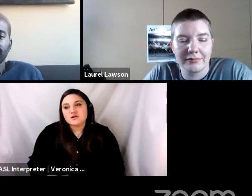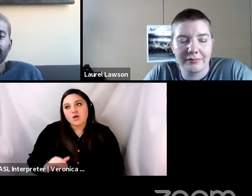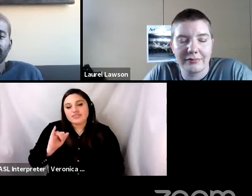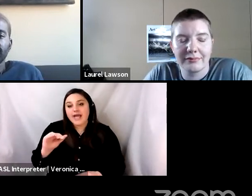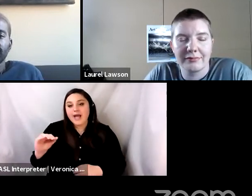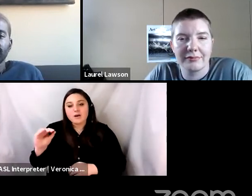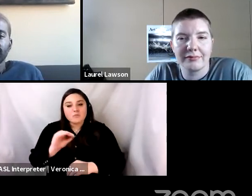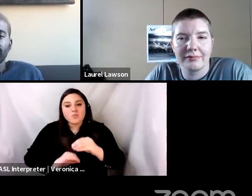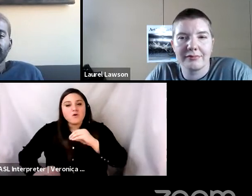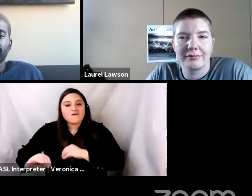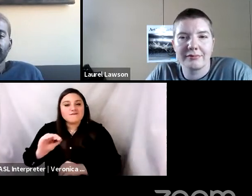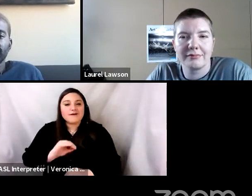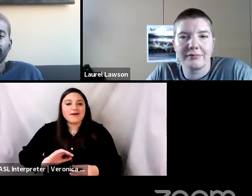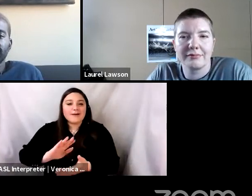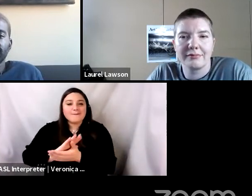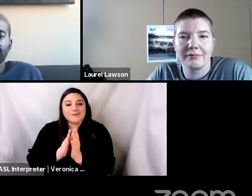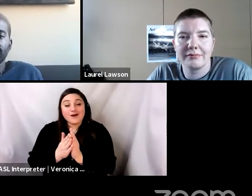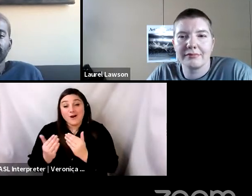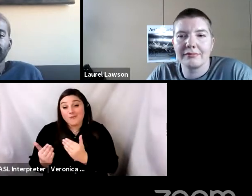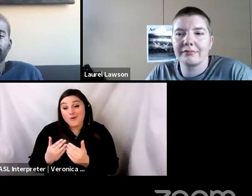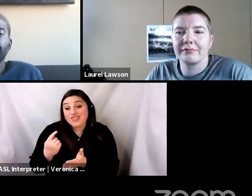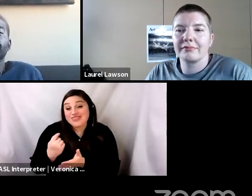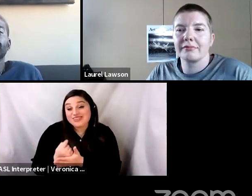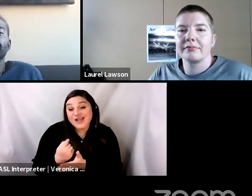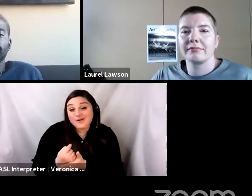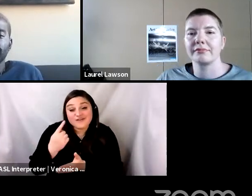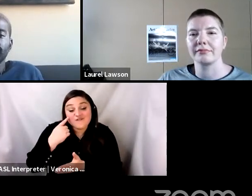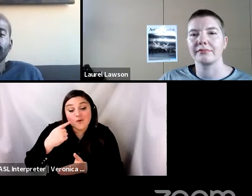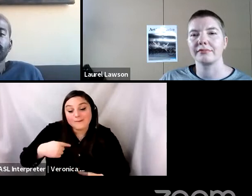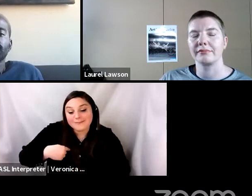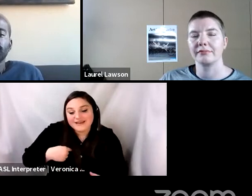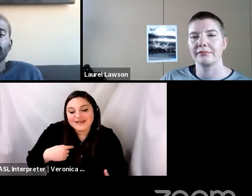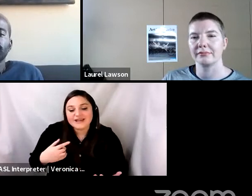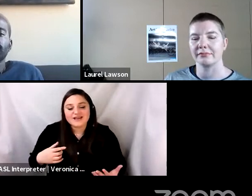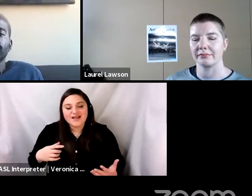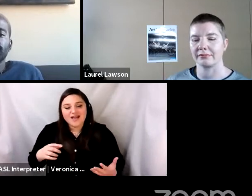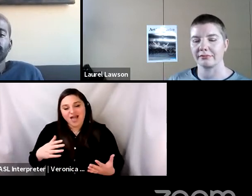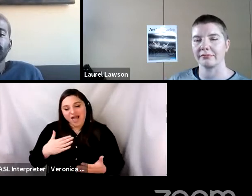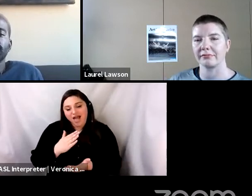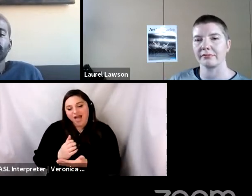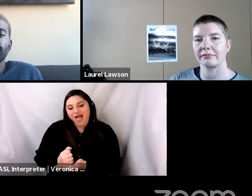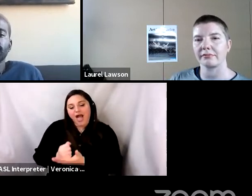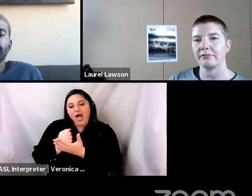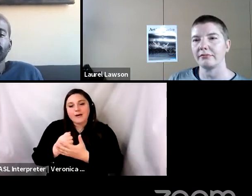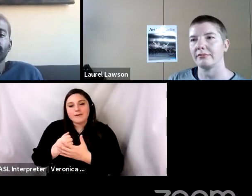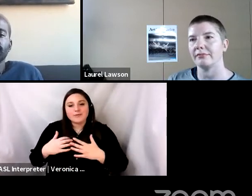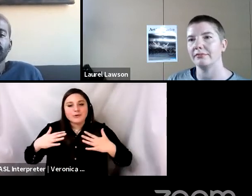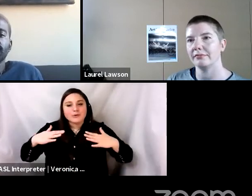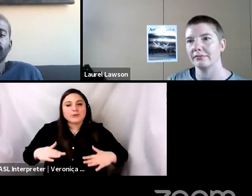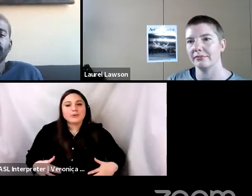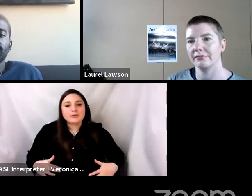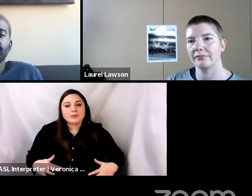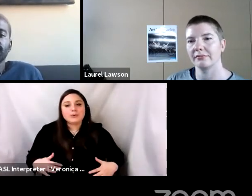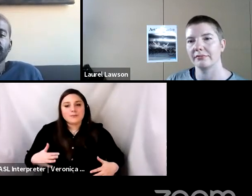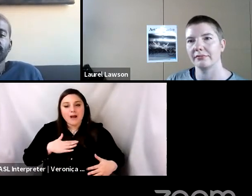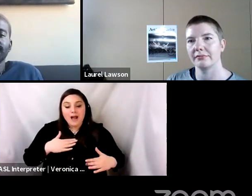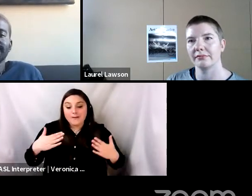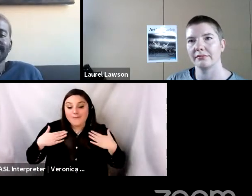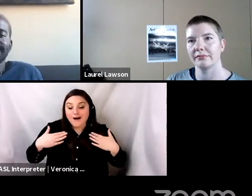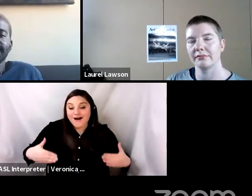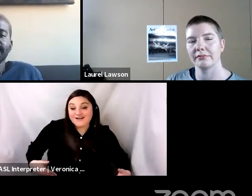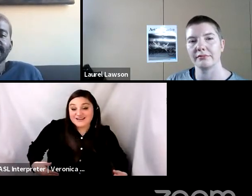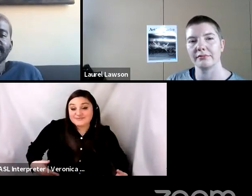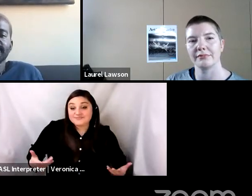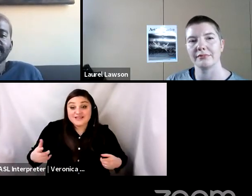But it also, you know, when pushed too far, it's also a very painful space for me. So this piece is